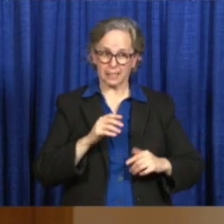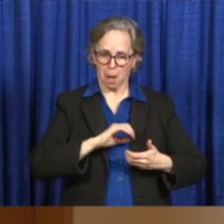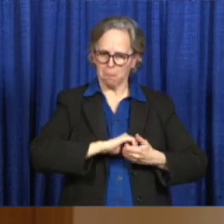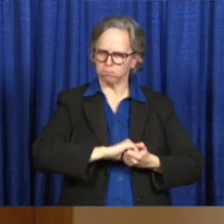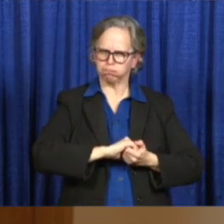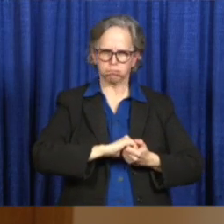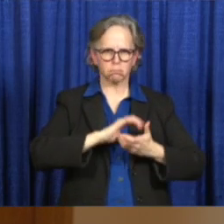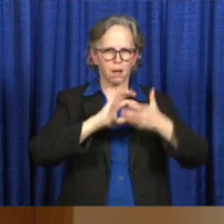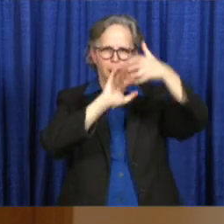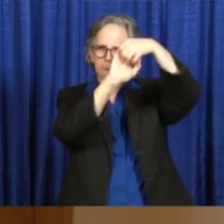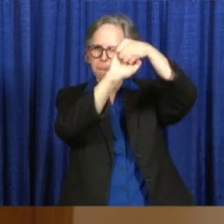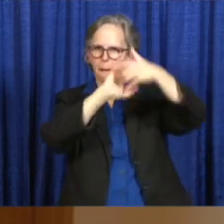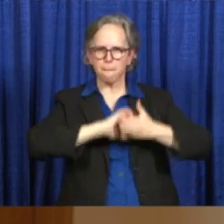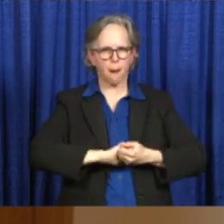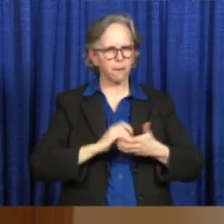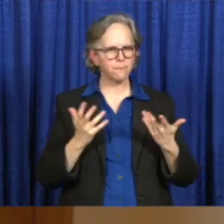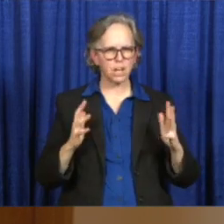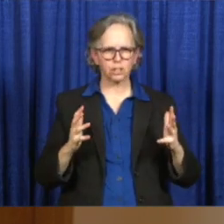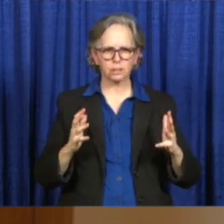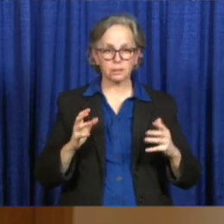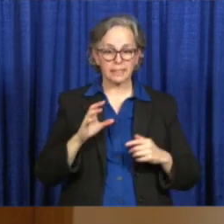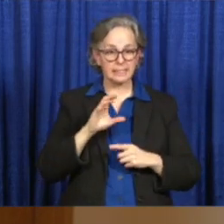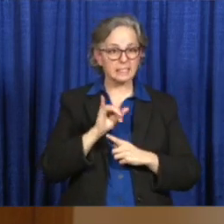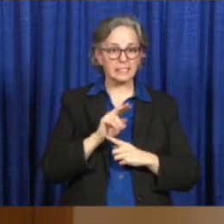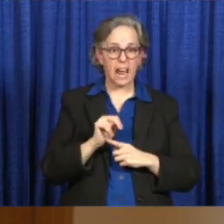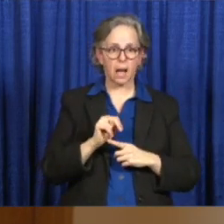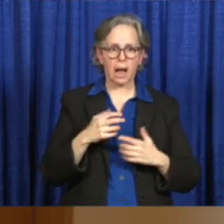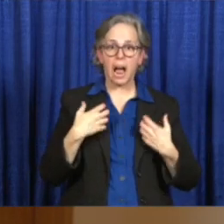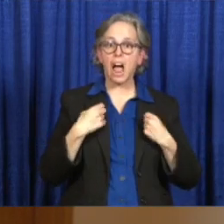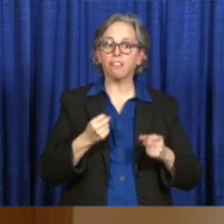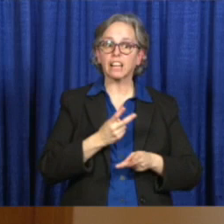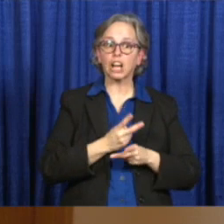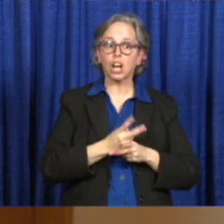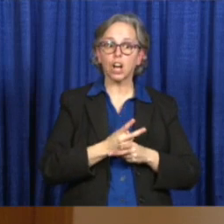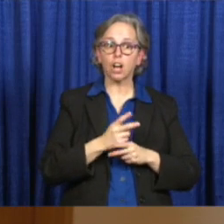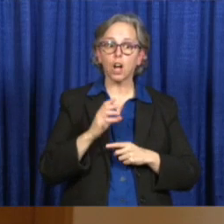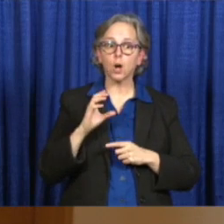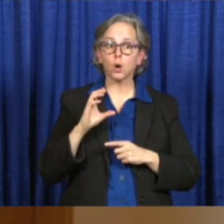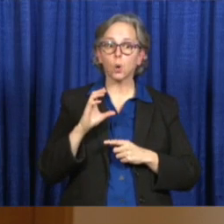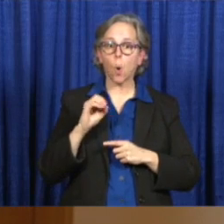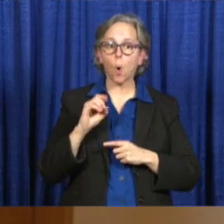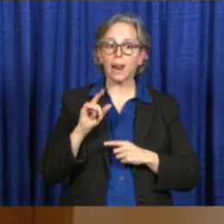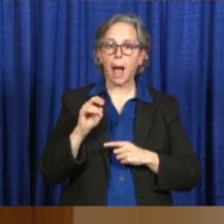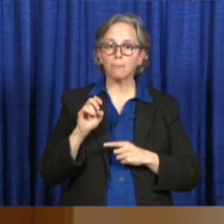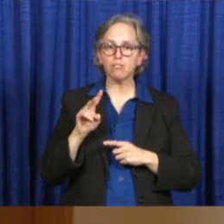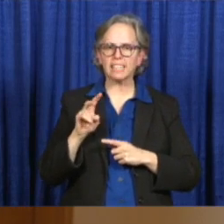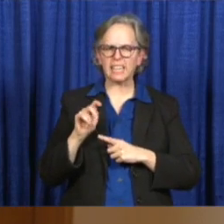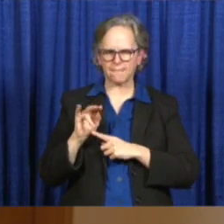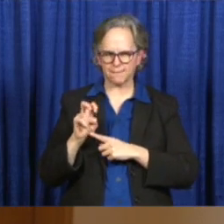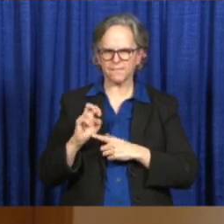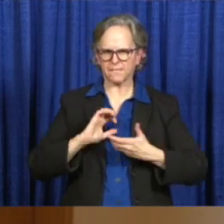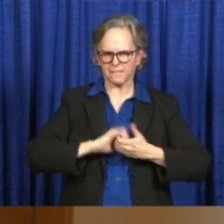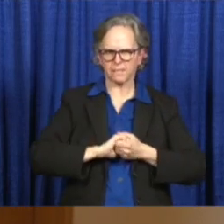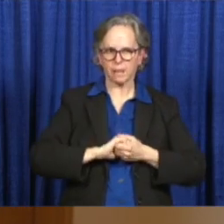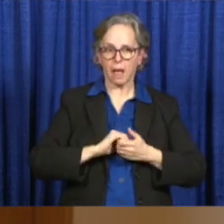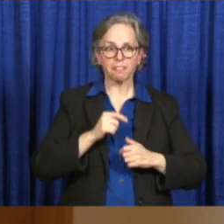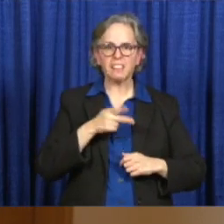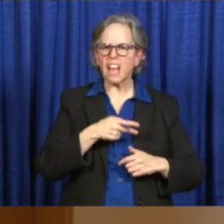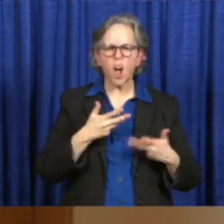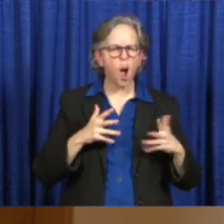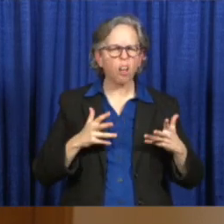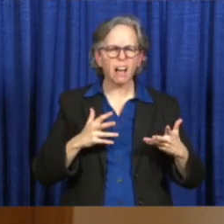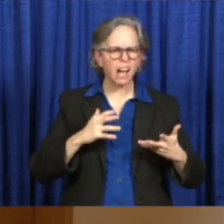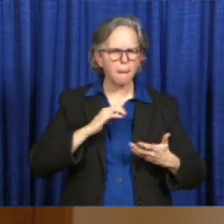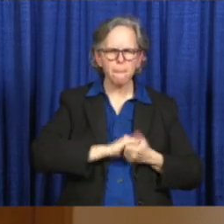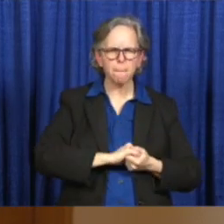in Cincinnati. There's something called the Healthcare Collaborative, which is a regional planning structure. And they already kind of